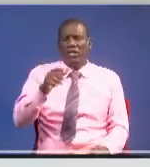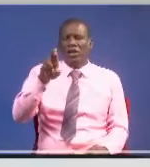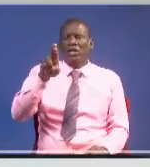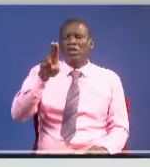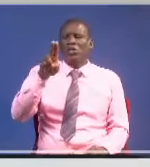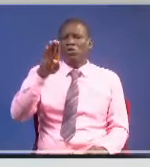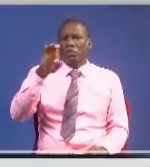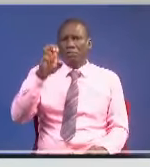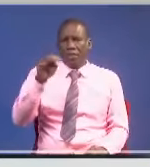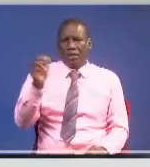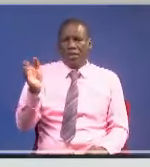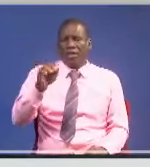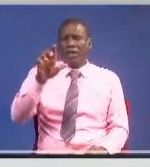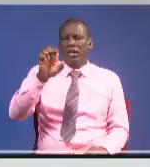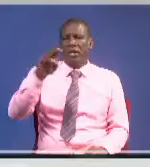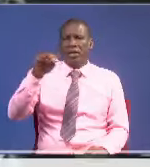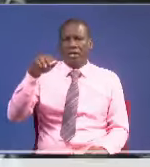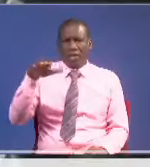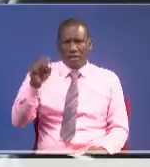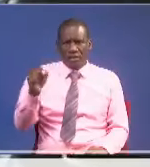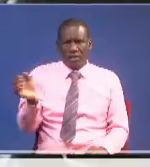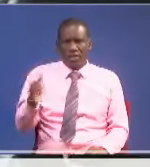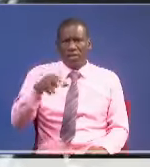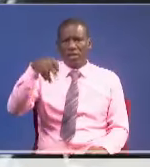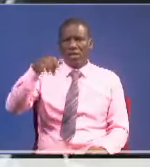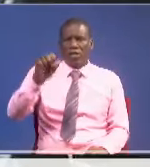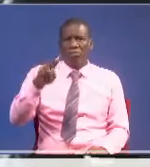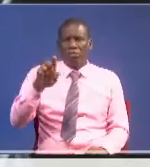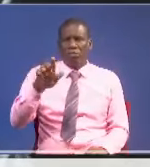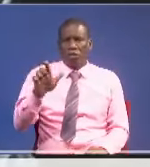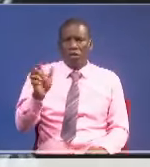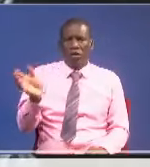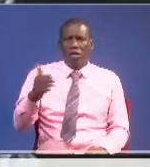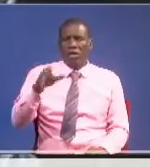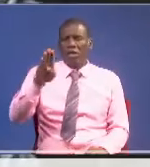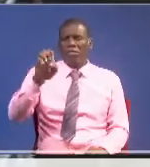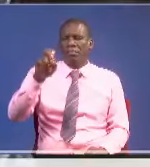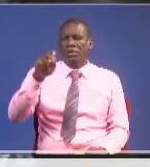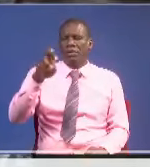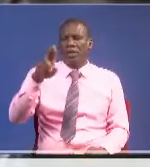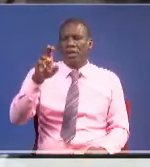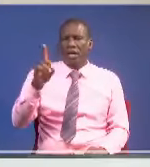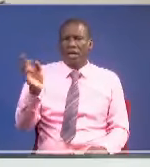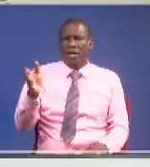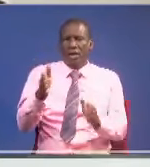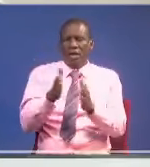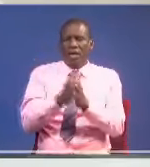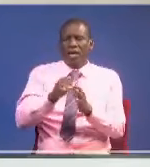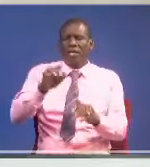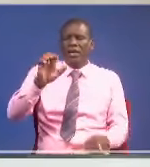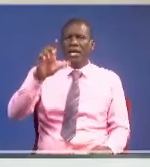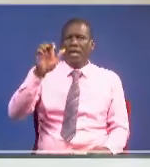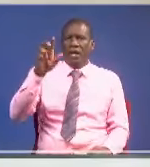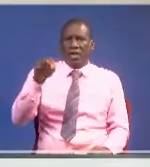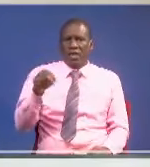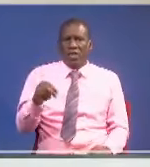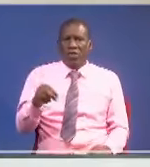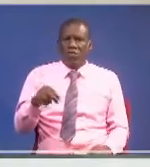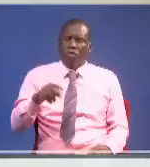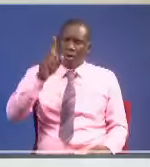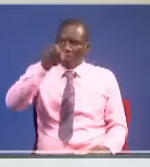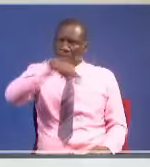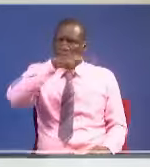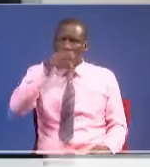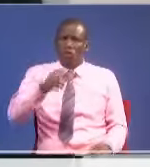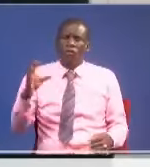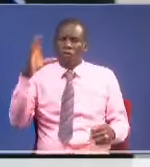Ruben Lemunyete, Linus Lenolngenje, Paul Lolmingani, Bernard Lesurmat, and Lilian Balanga were found guilty